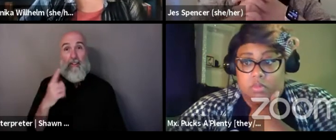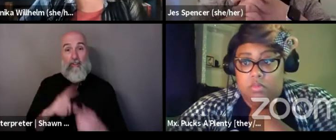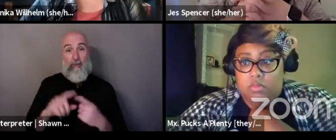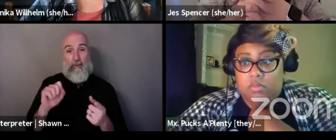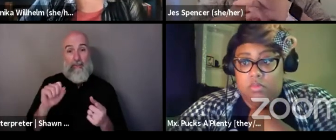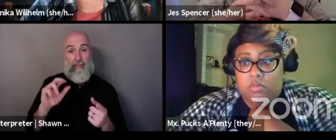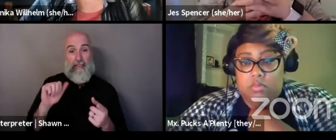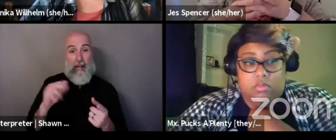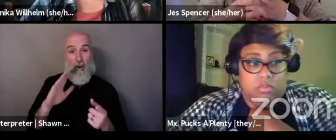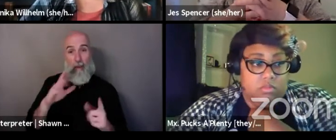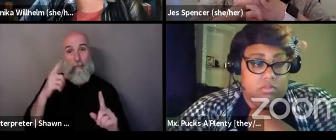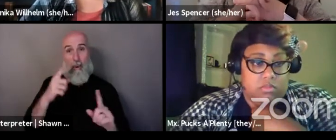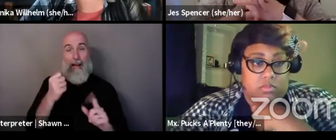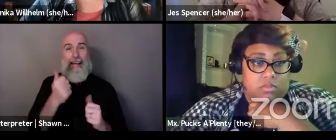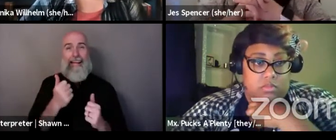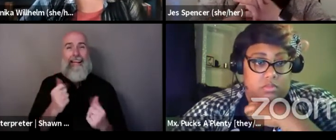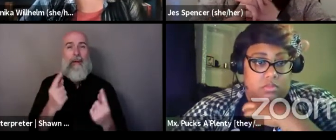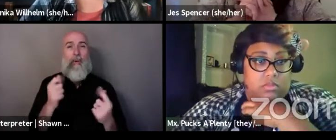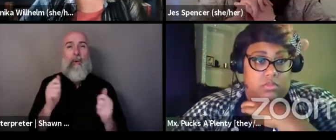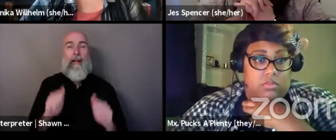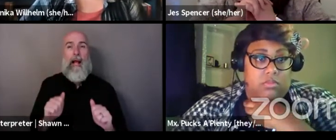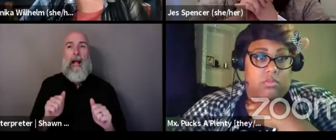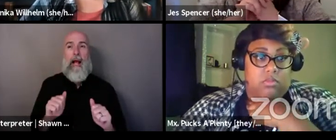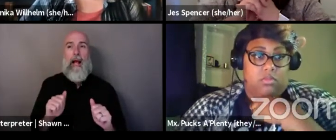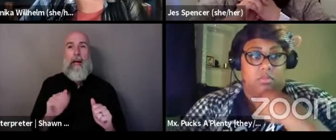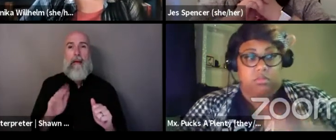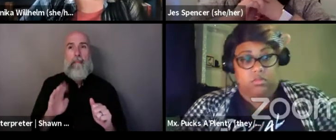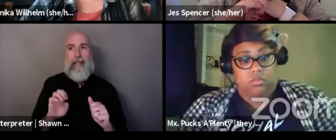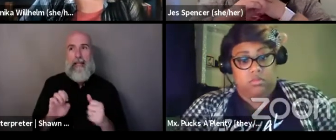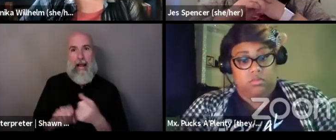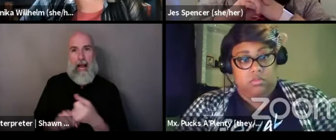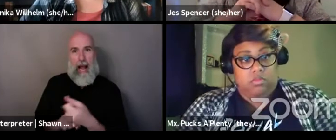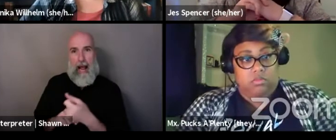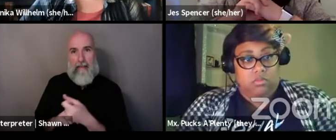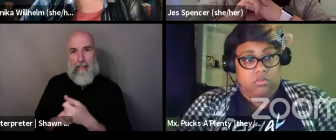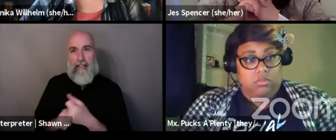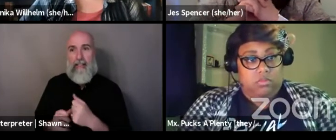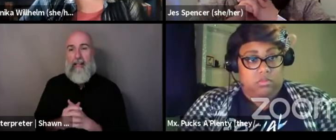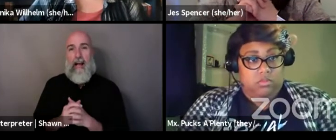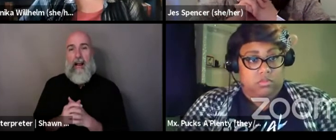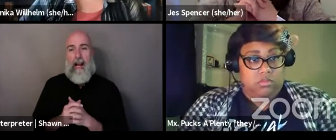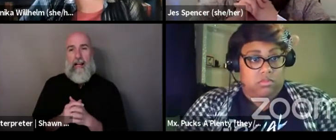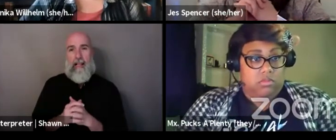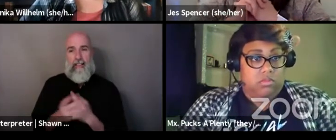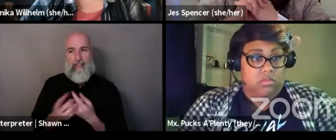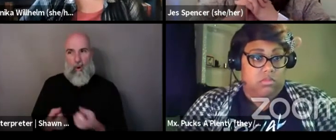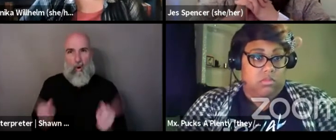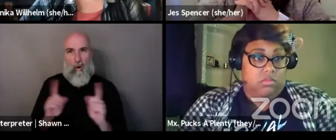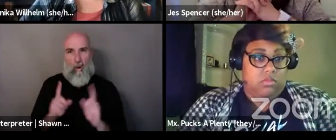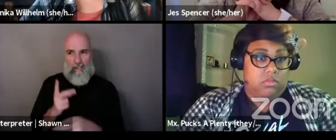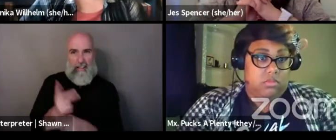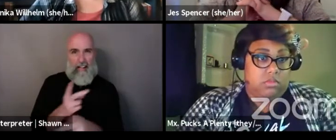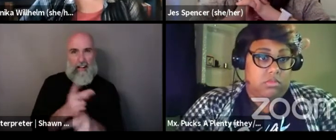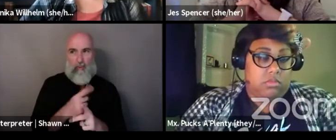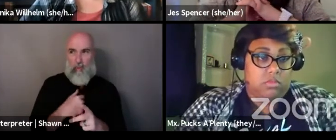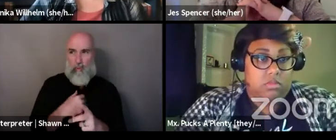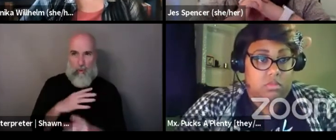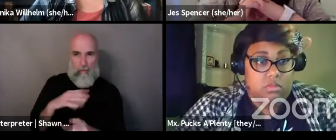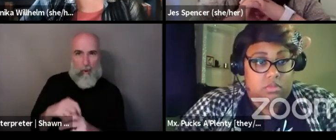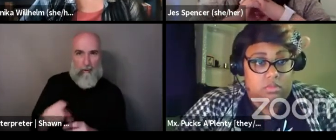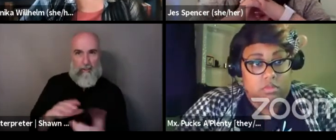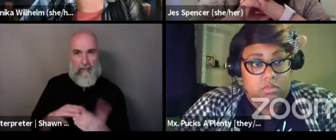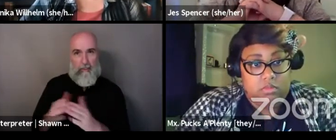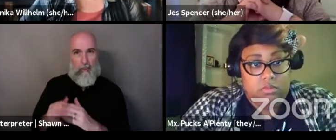like, you, anyone can be an advocate, anyone, you know, let's all take care of each other. We're like, we're all a part of this community, right?